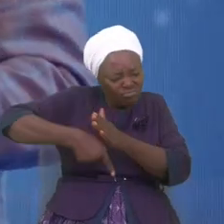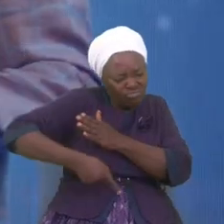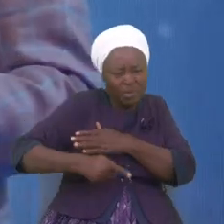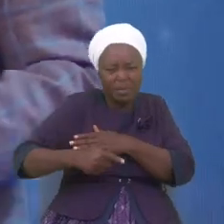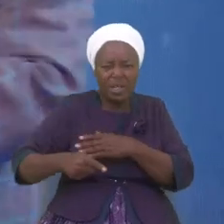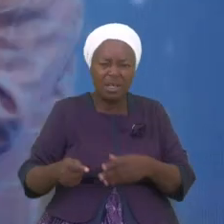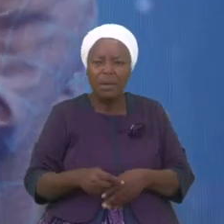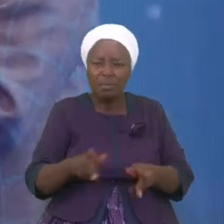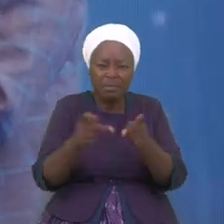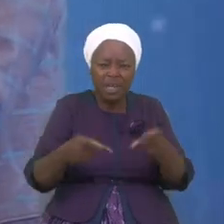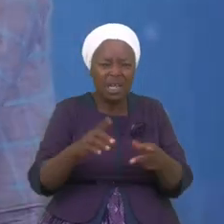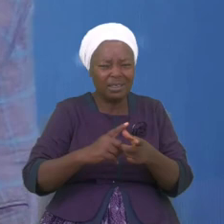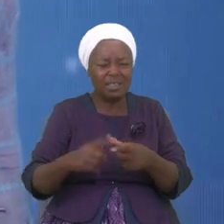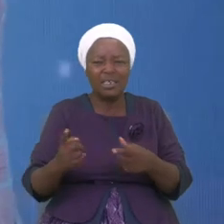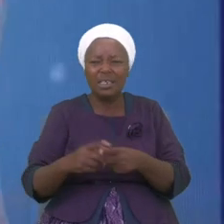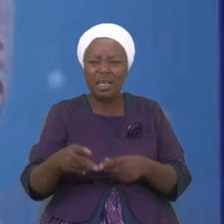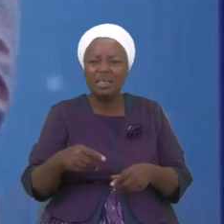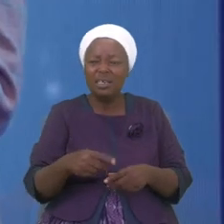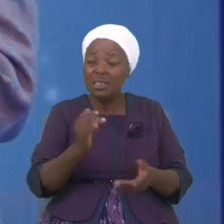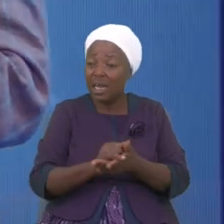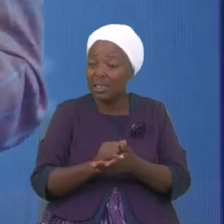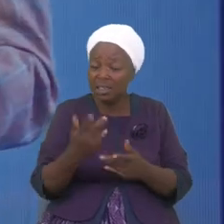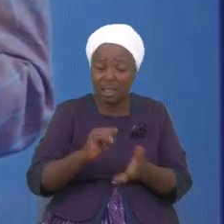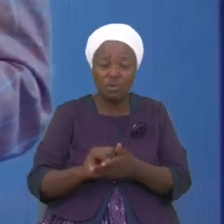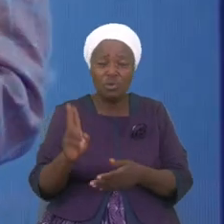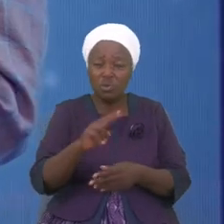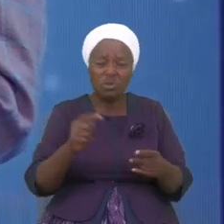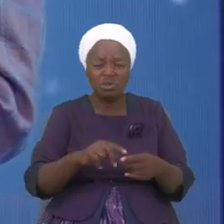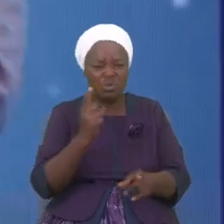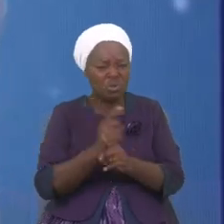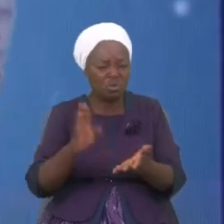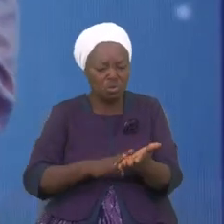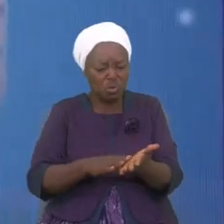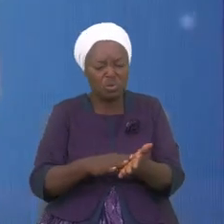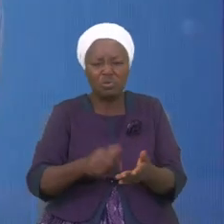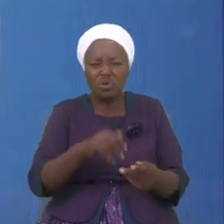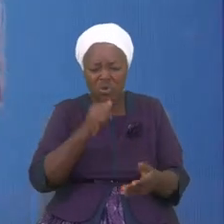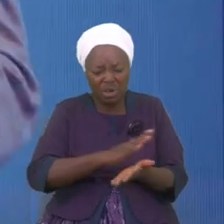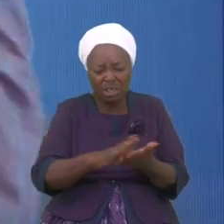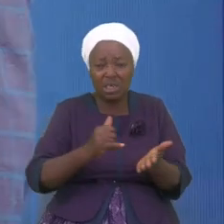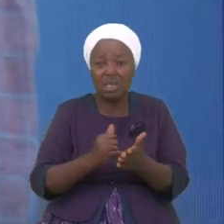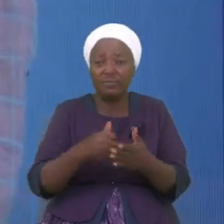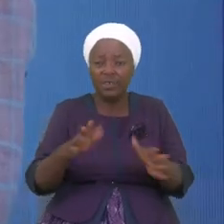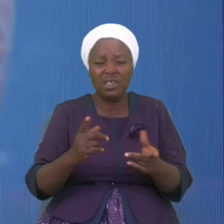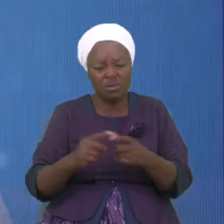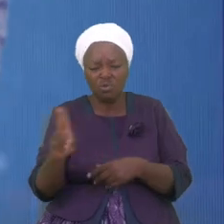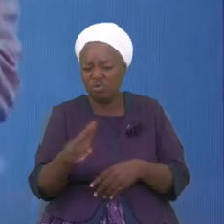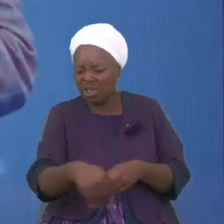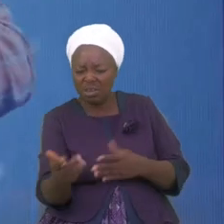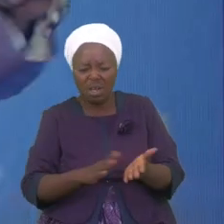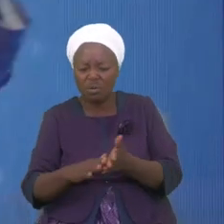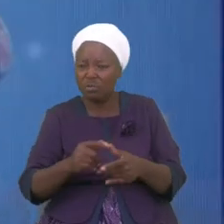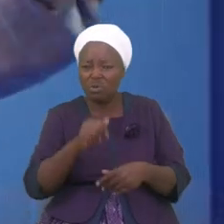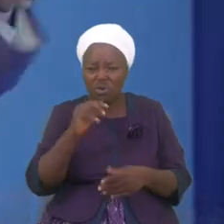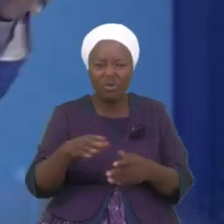that people could have, that you use ordinary soap, it will not clean it up. And you use detergent, it will not clean it up.